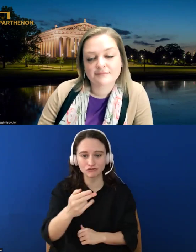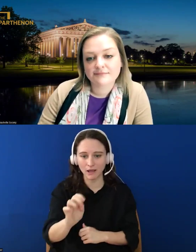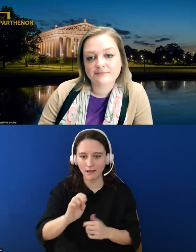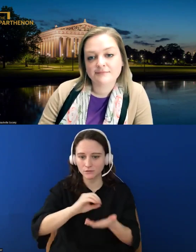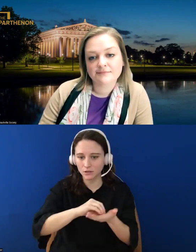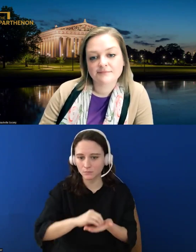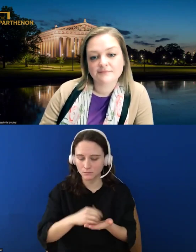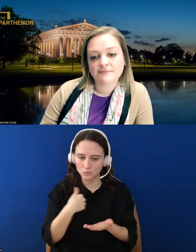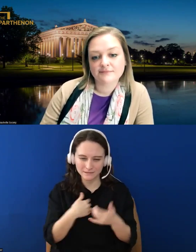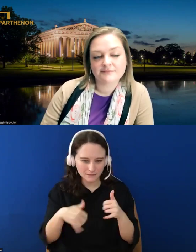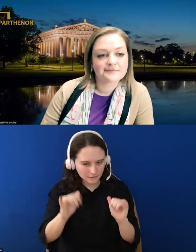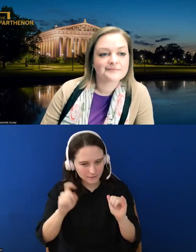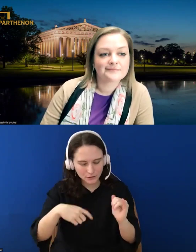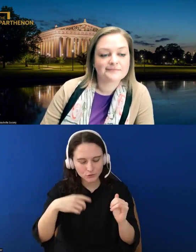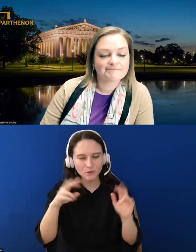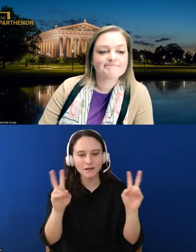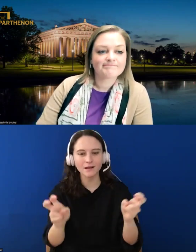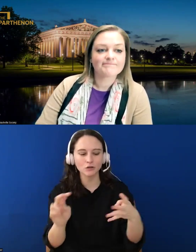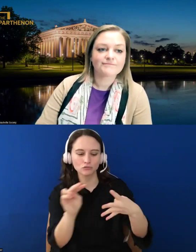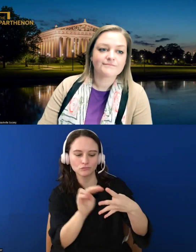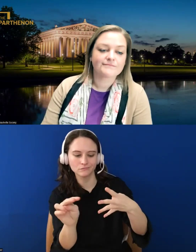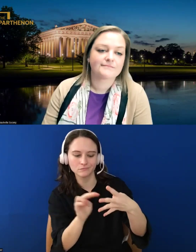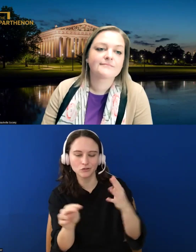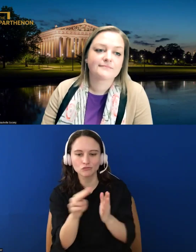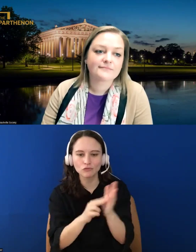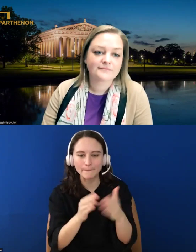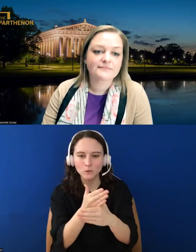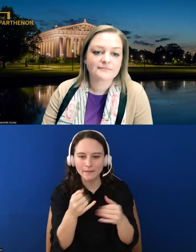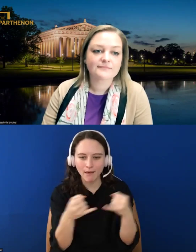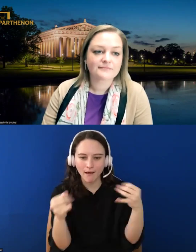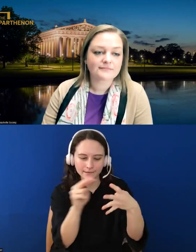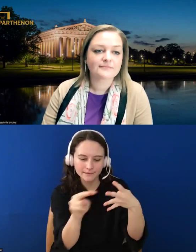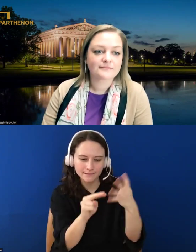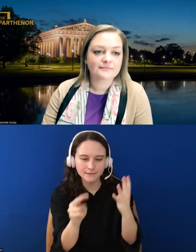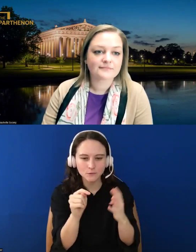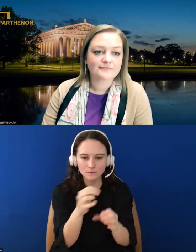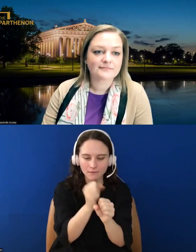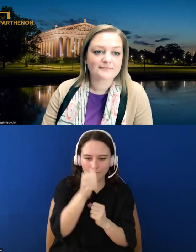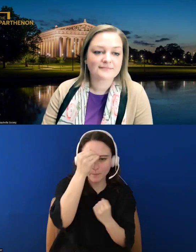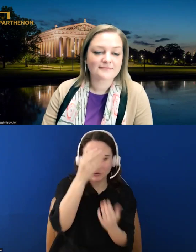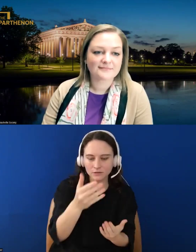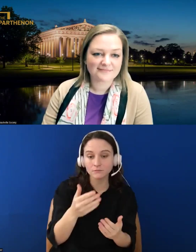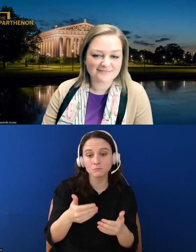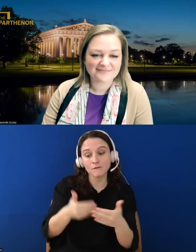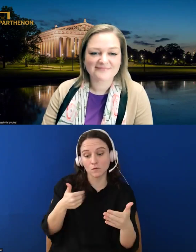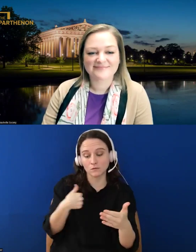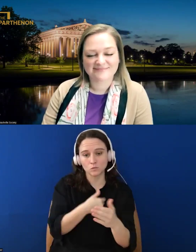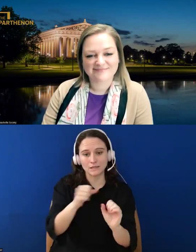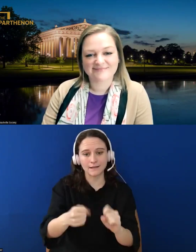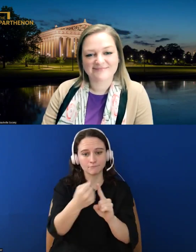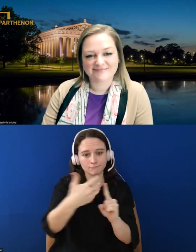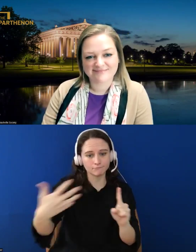we still need to read between lines to get that information. But as I mentioned before, we can expand that